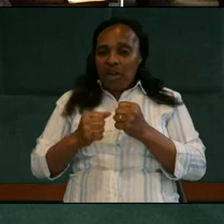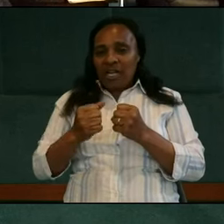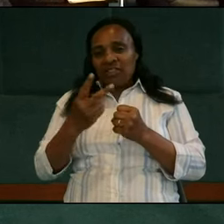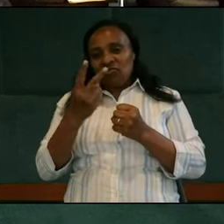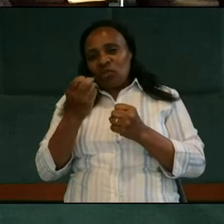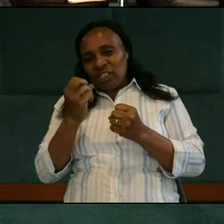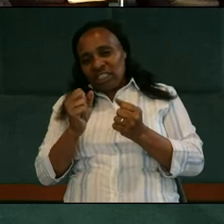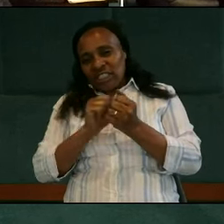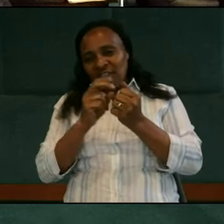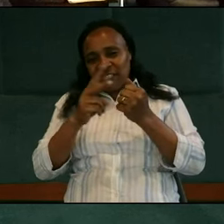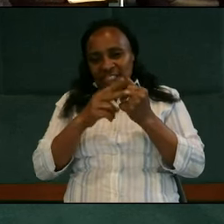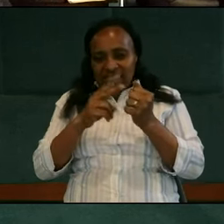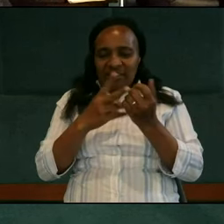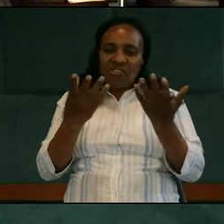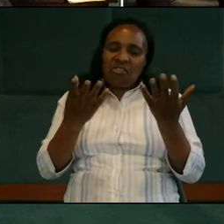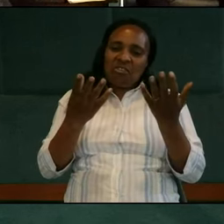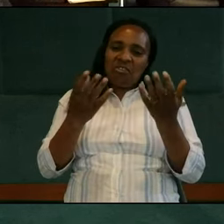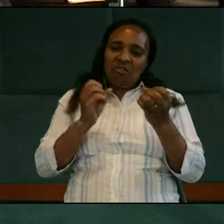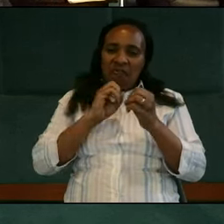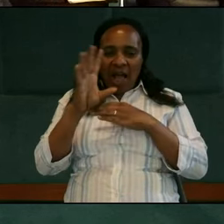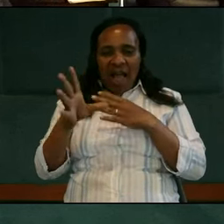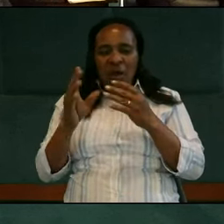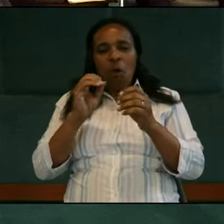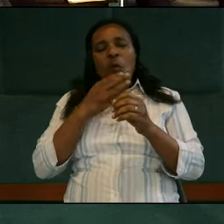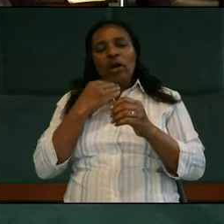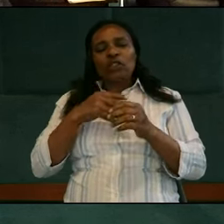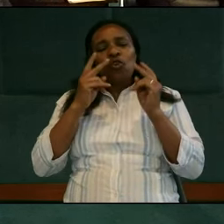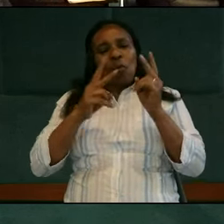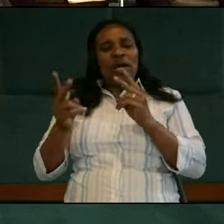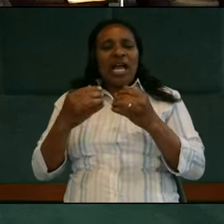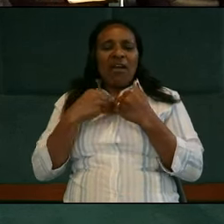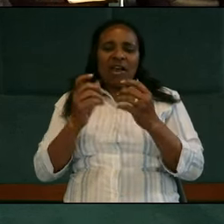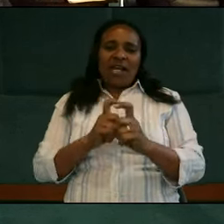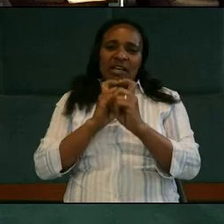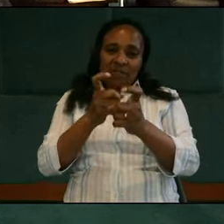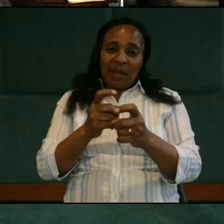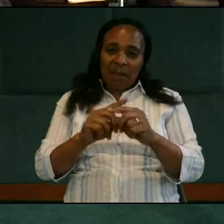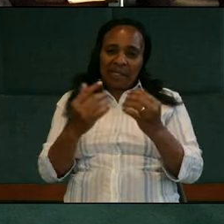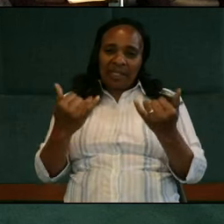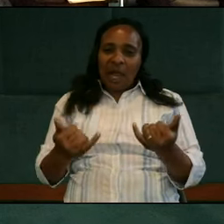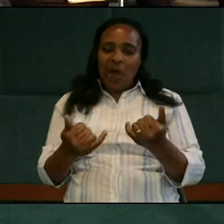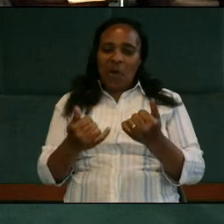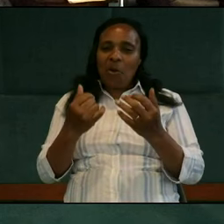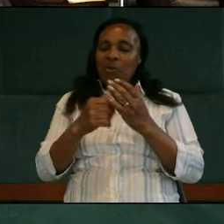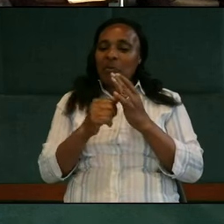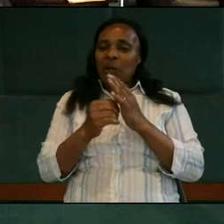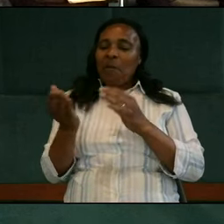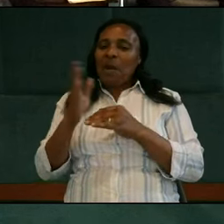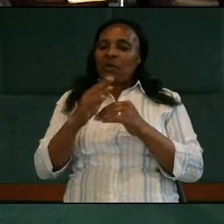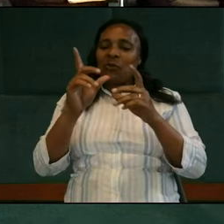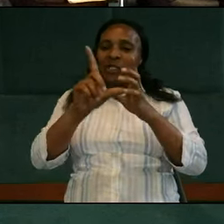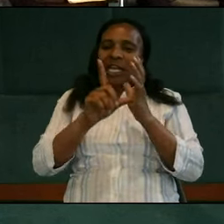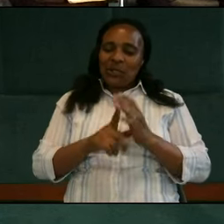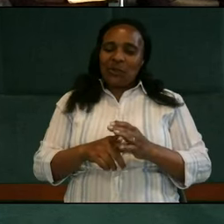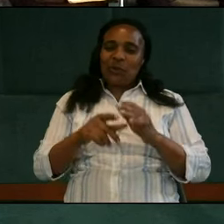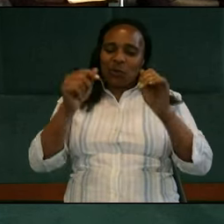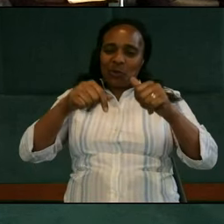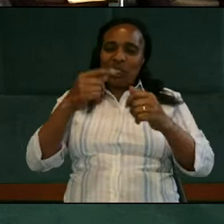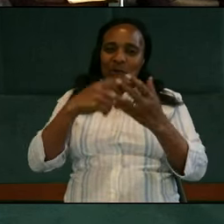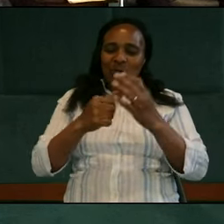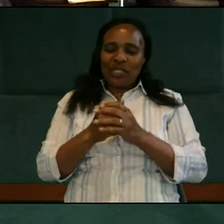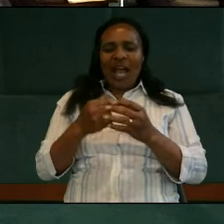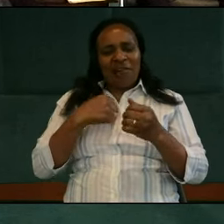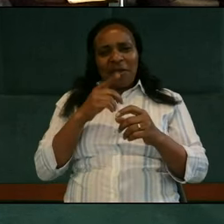beyond by far, they usually would want a gift. However, the problem, and back to the lesson today, is